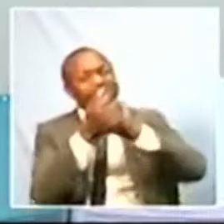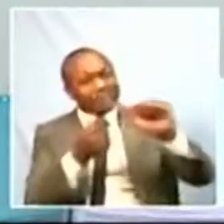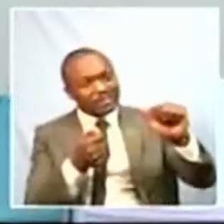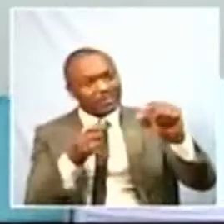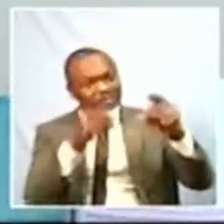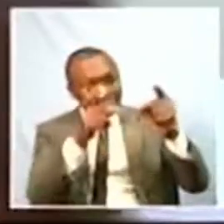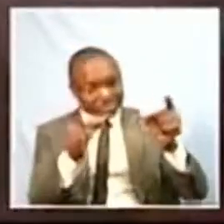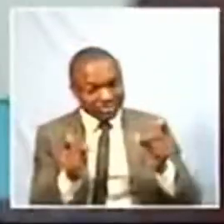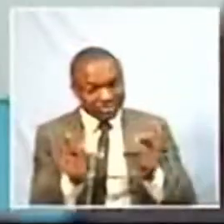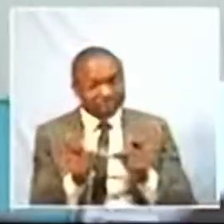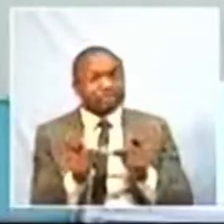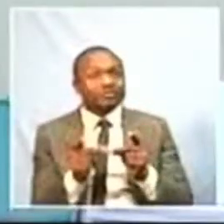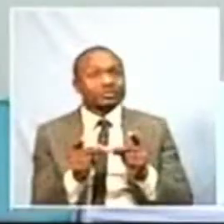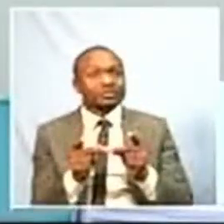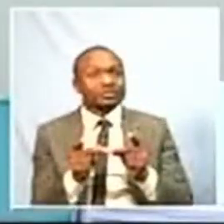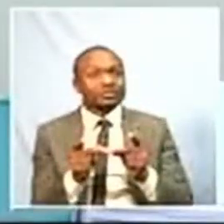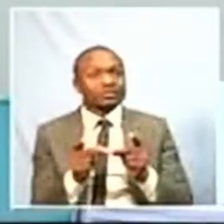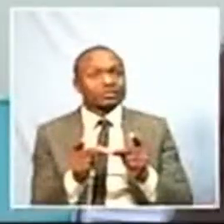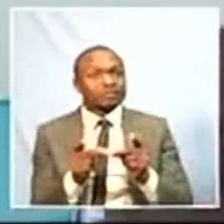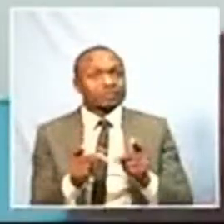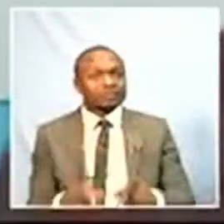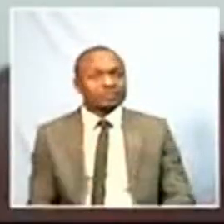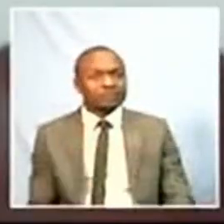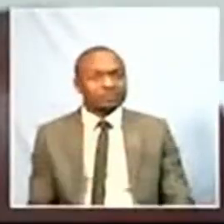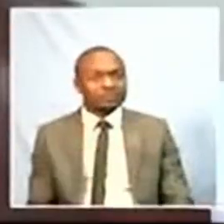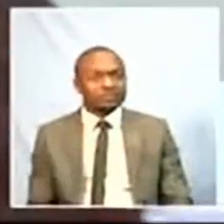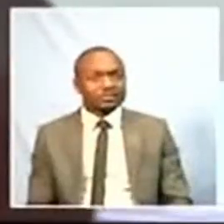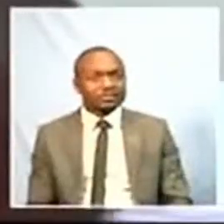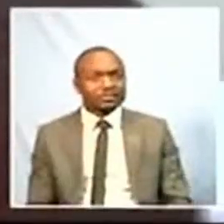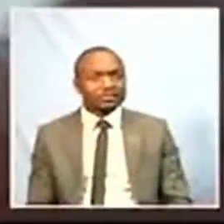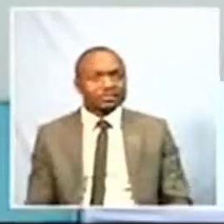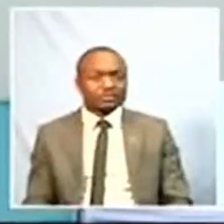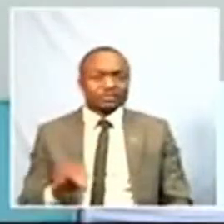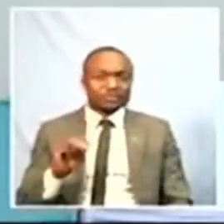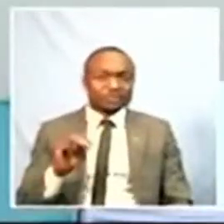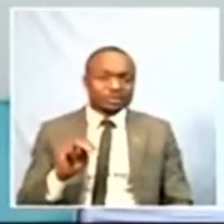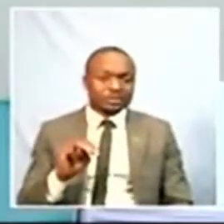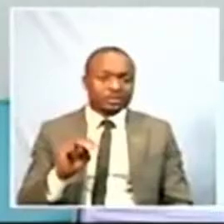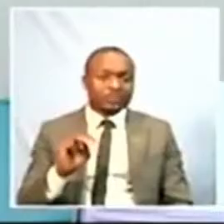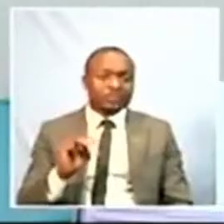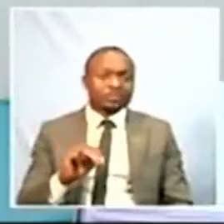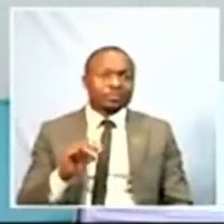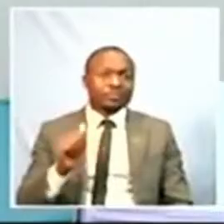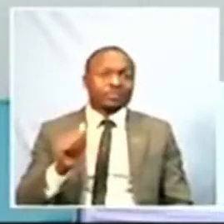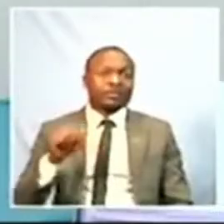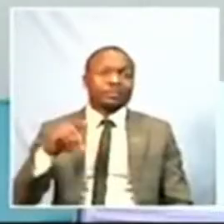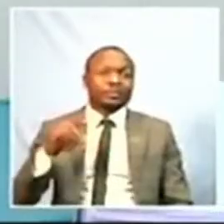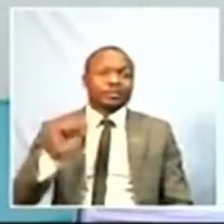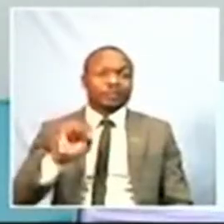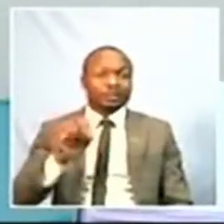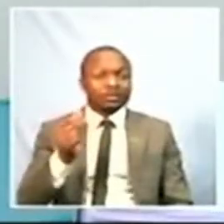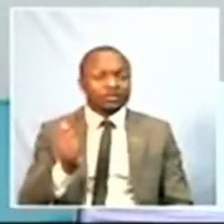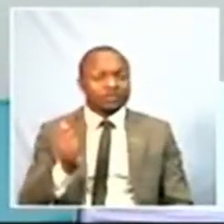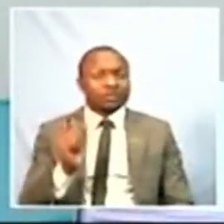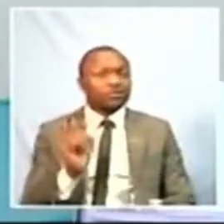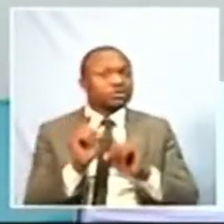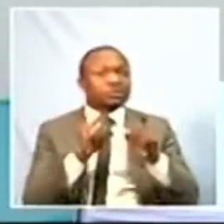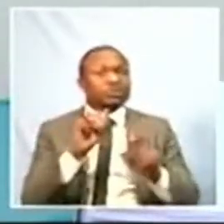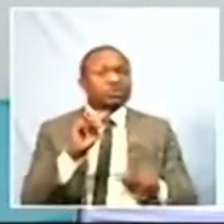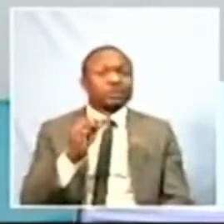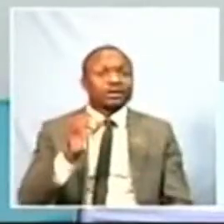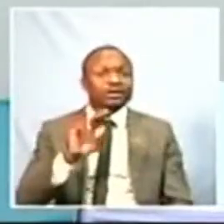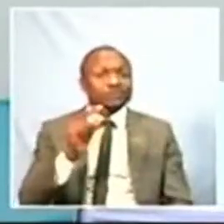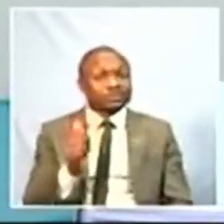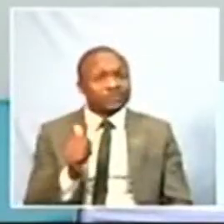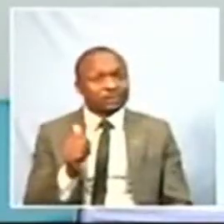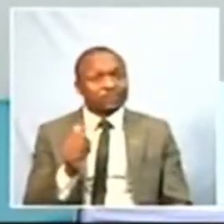about, yes, would be in Mapanza, in Mangunza. From there you come to Macha, you go to Chief Macha, go down